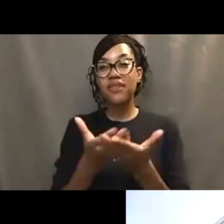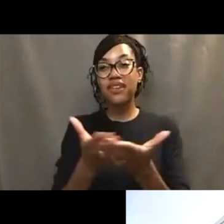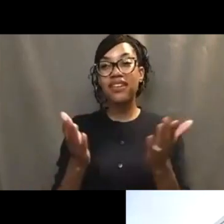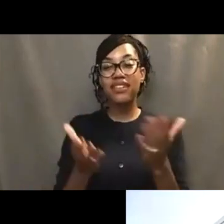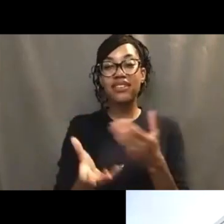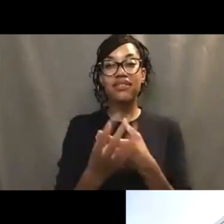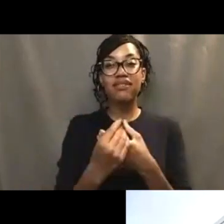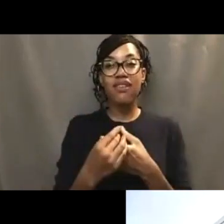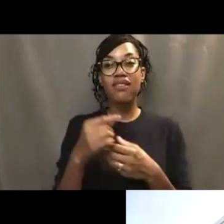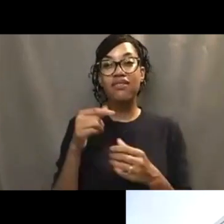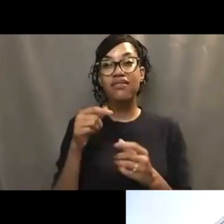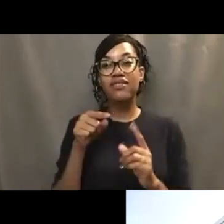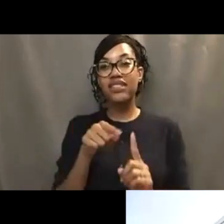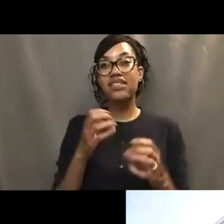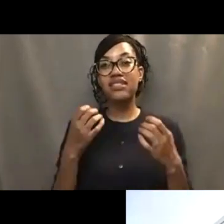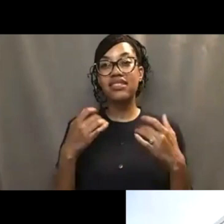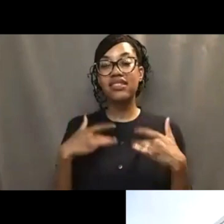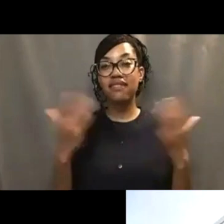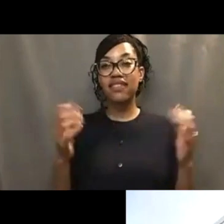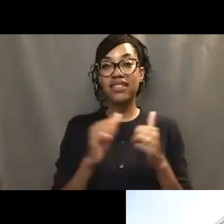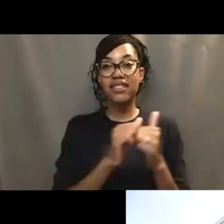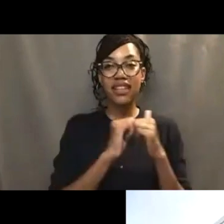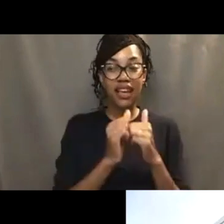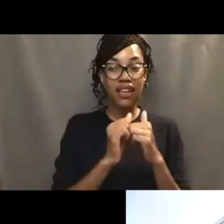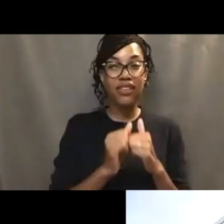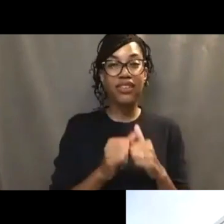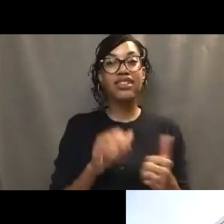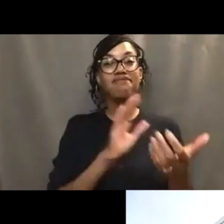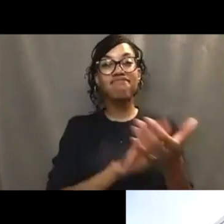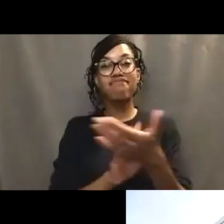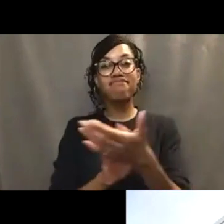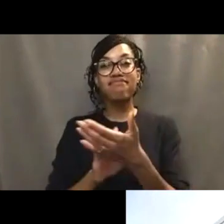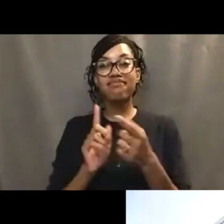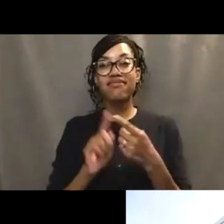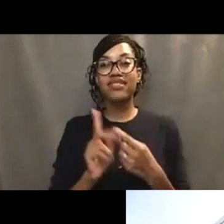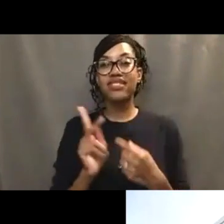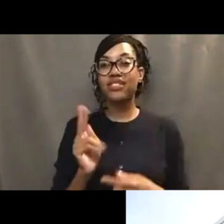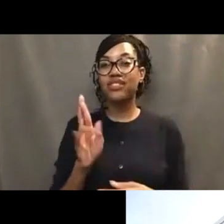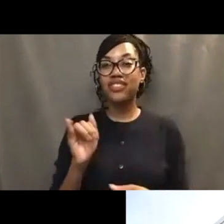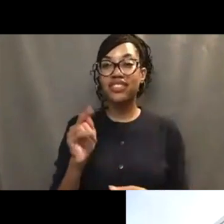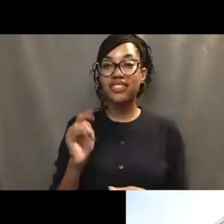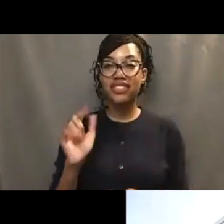involved in bringing this event together. Big shout outs and thank you to Crystal,